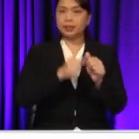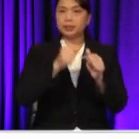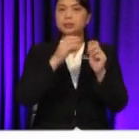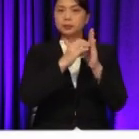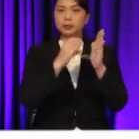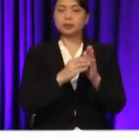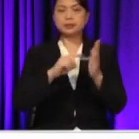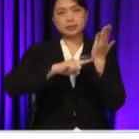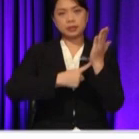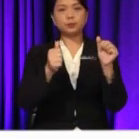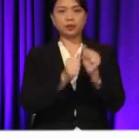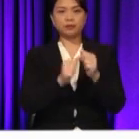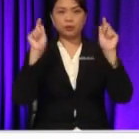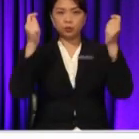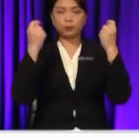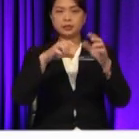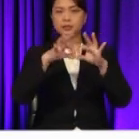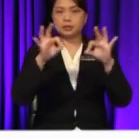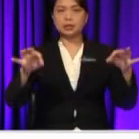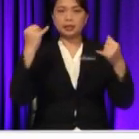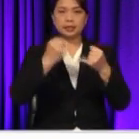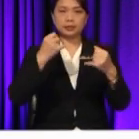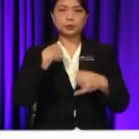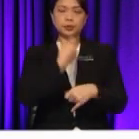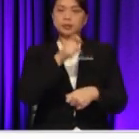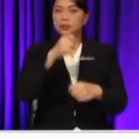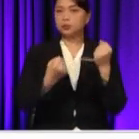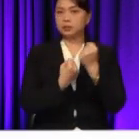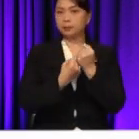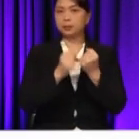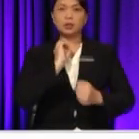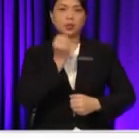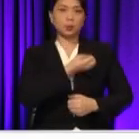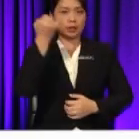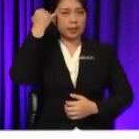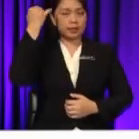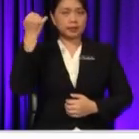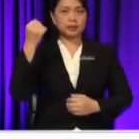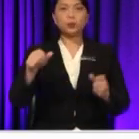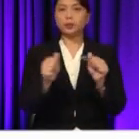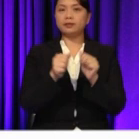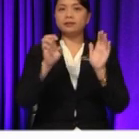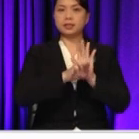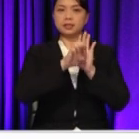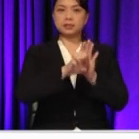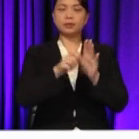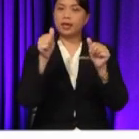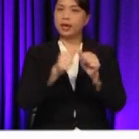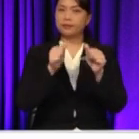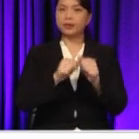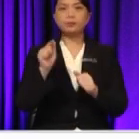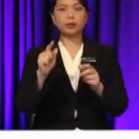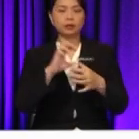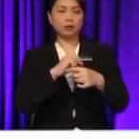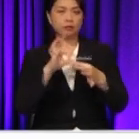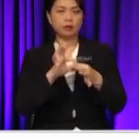topic sentence. Last but not least, we need to support our idea with elaborations and example. So every point or main idea